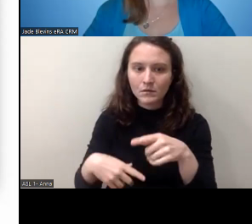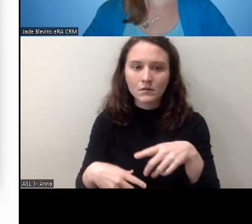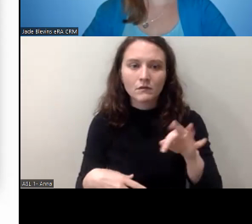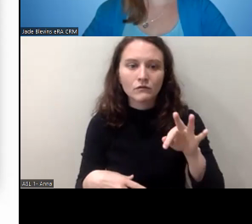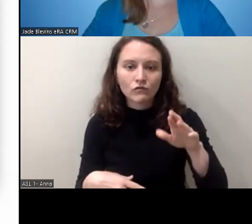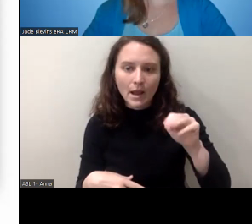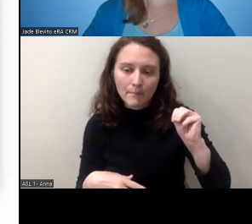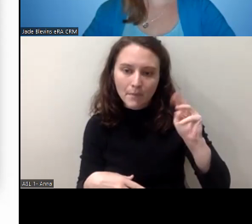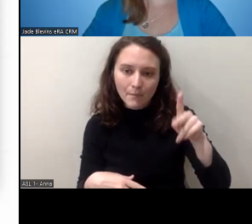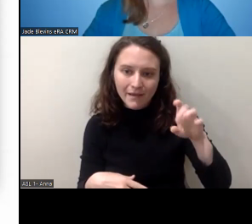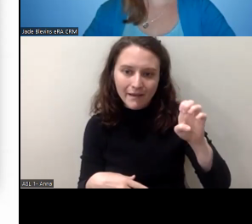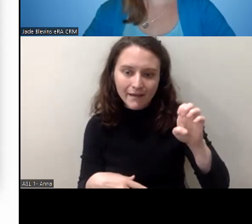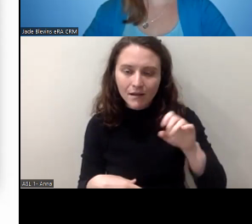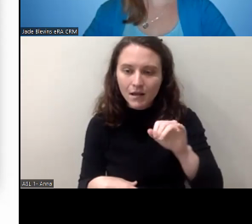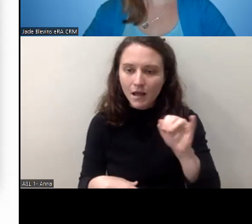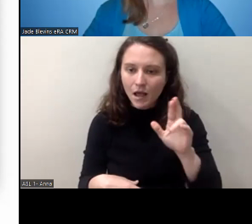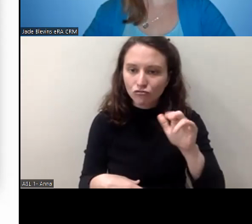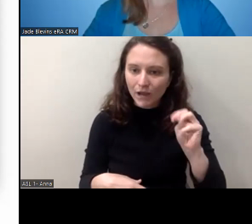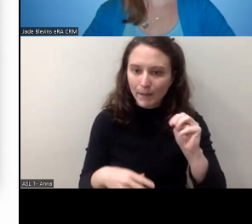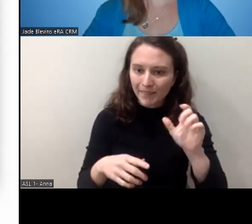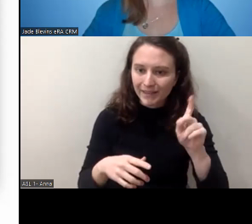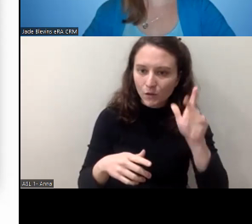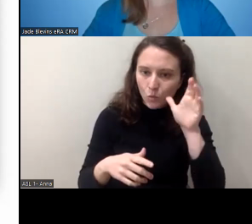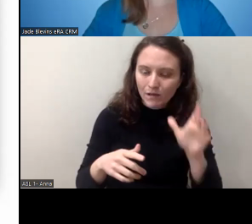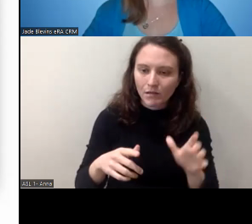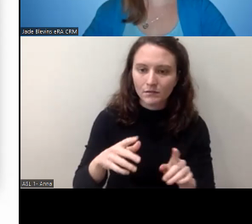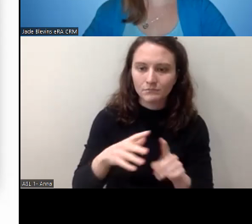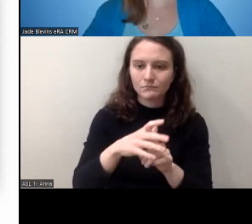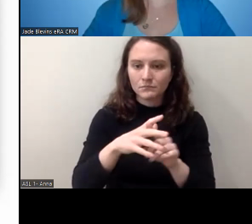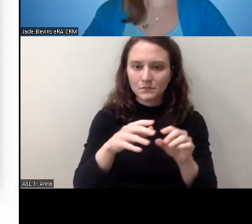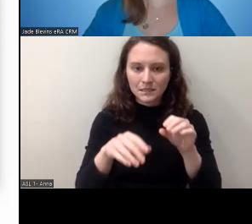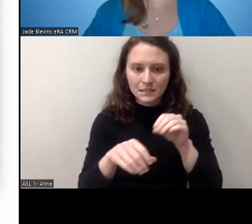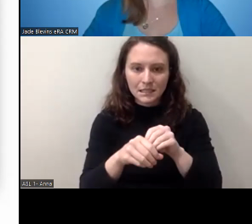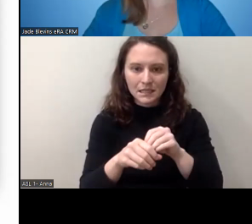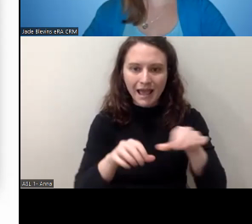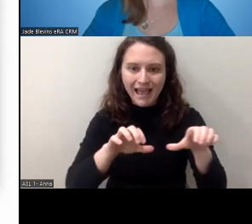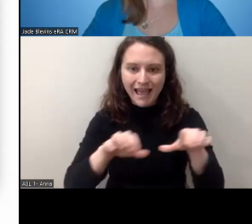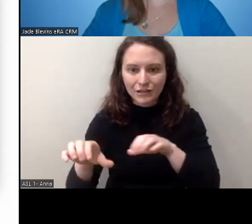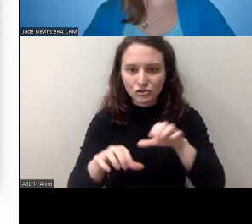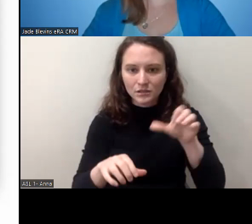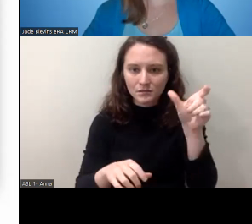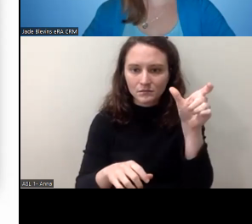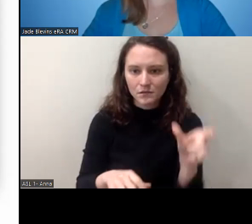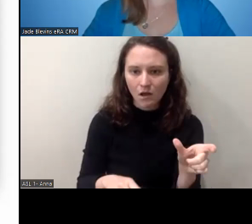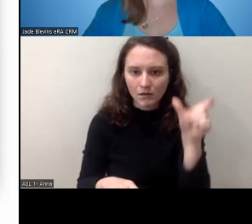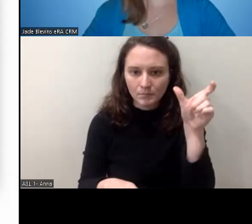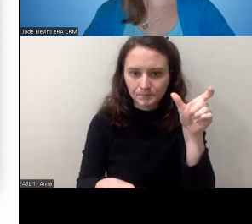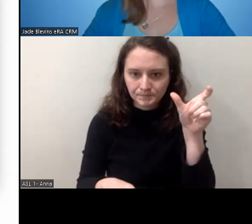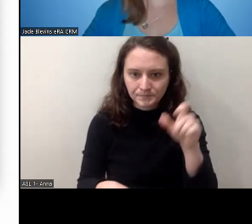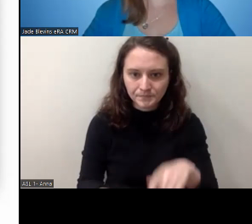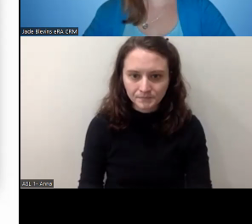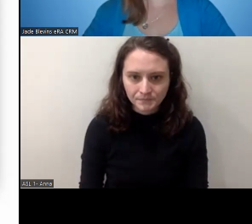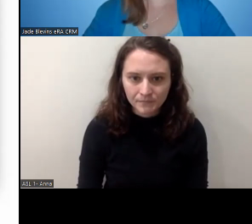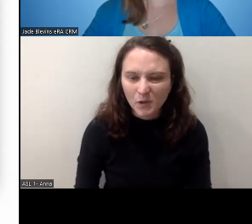link are going to appear in your action column. So this is a screenshot of what the PI will see in their status, and here they have an